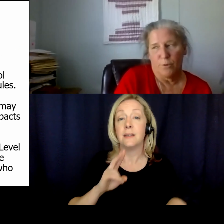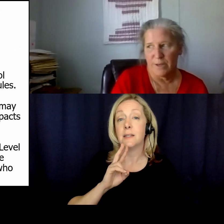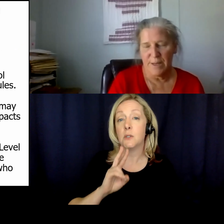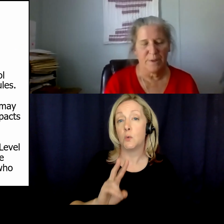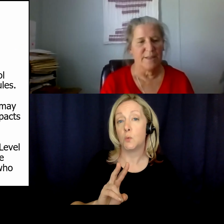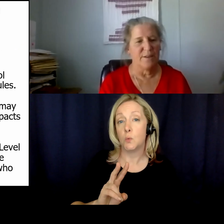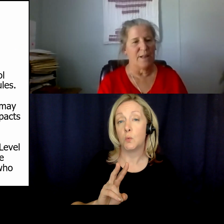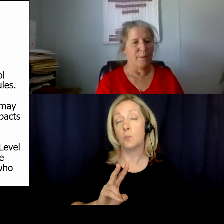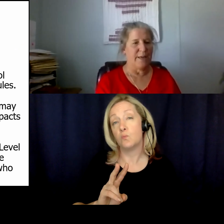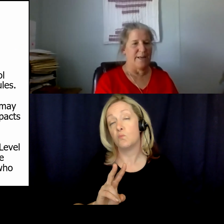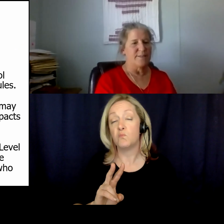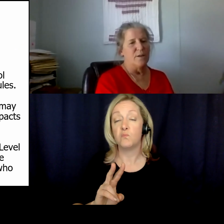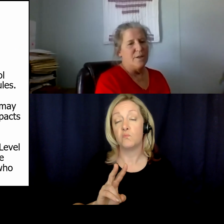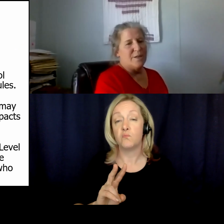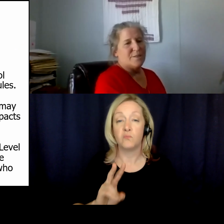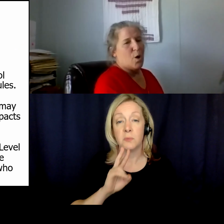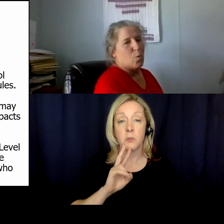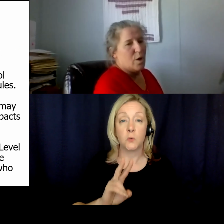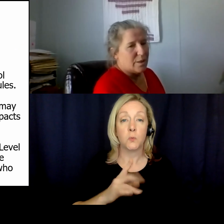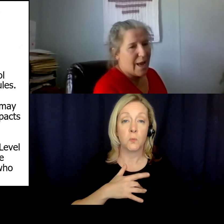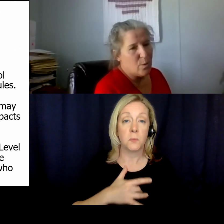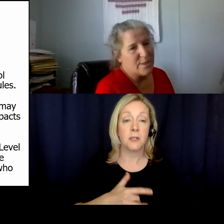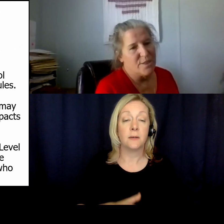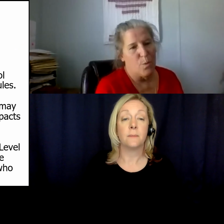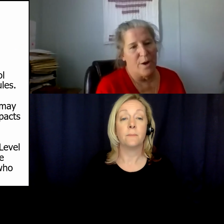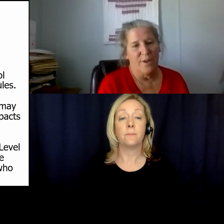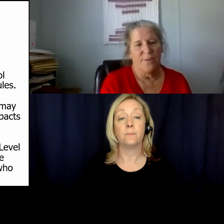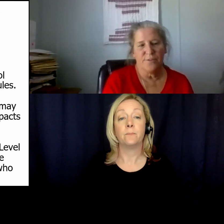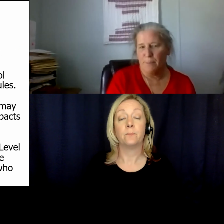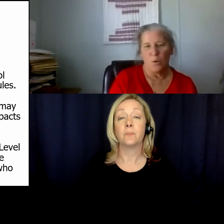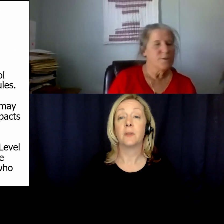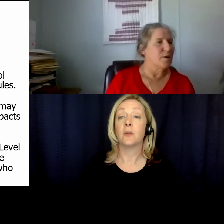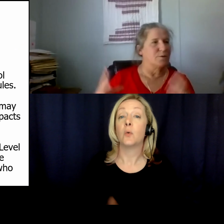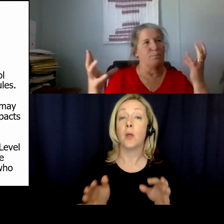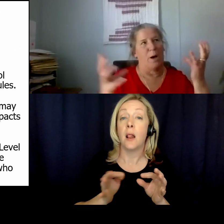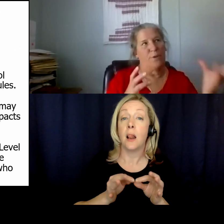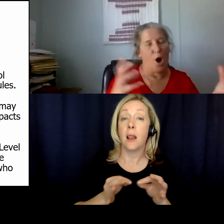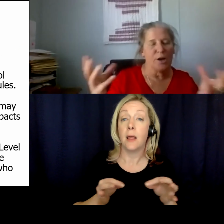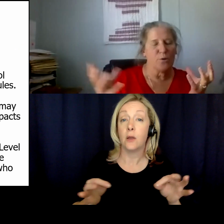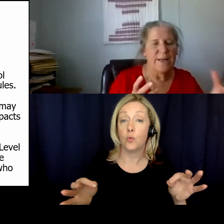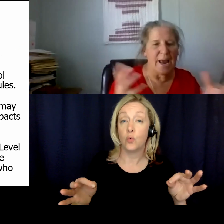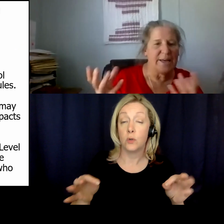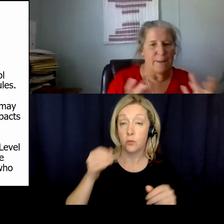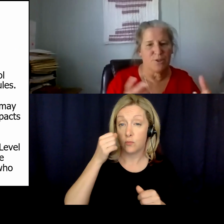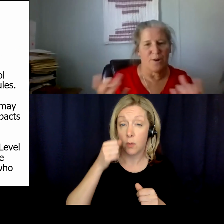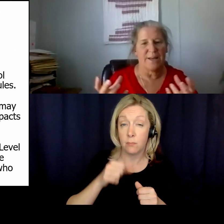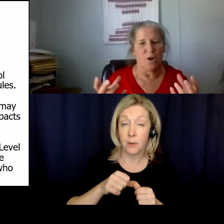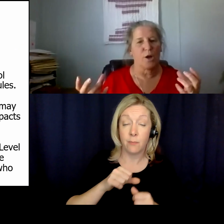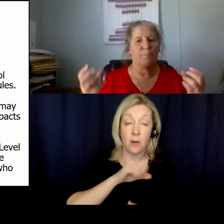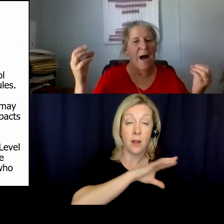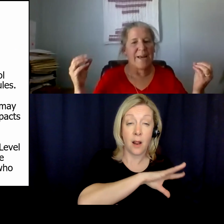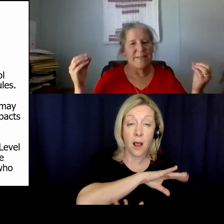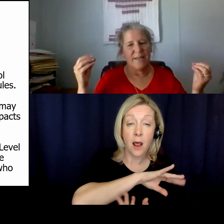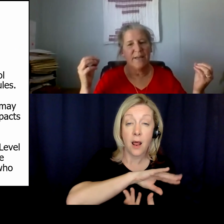for our typically developing kids. So language is where the symbols, those both concrete and abstract,